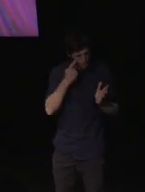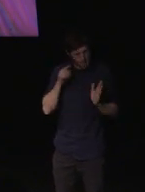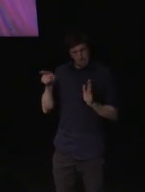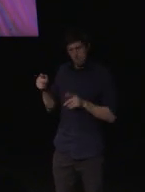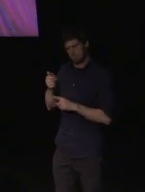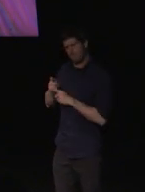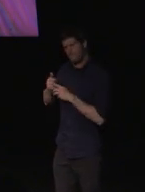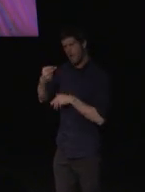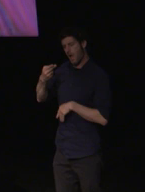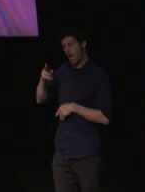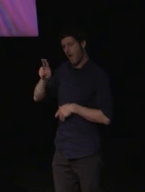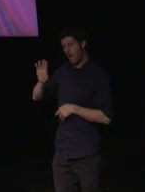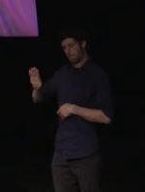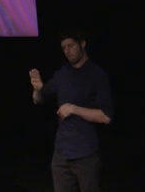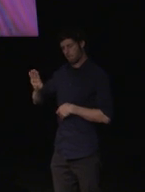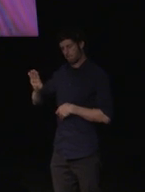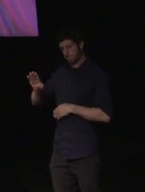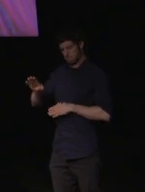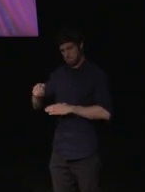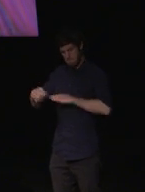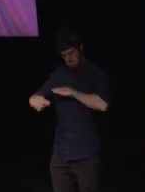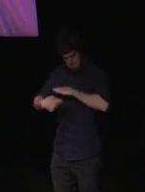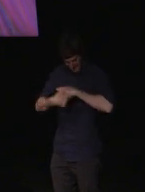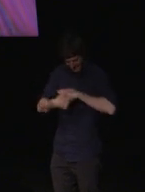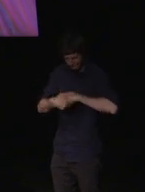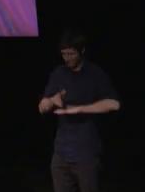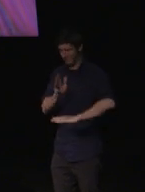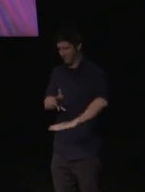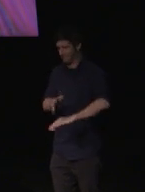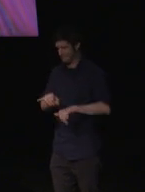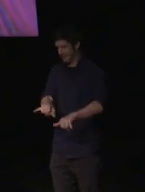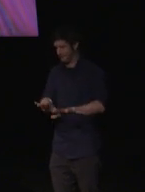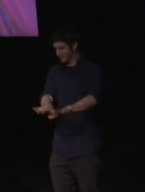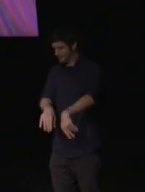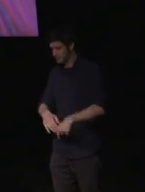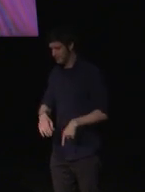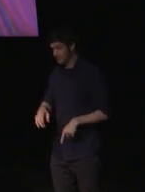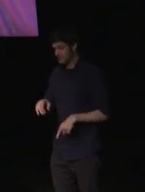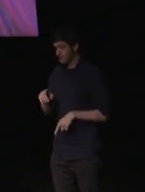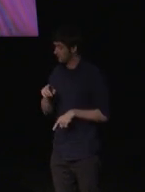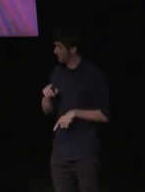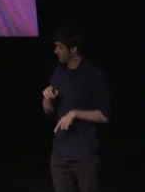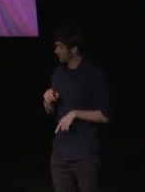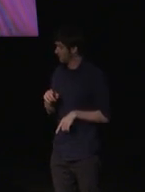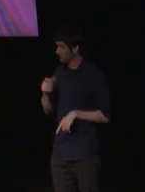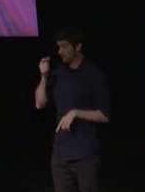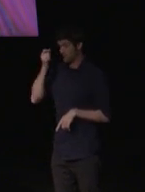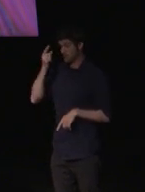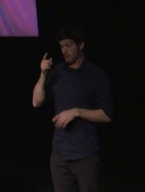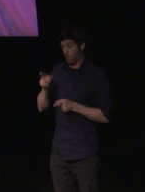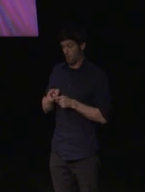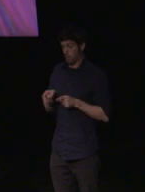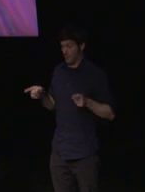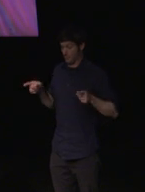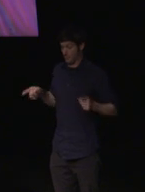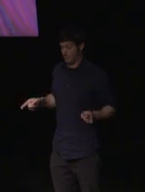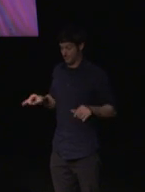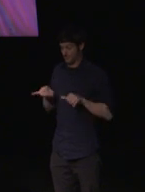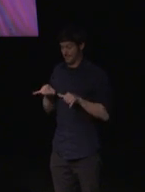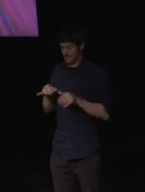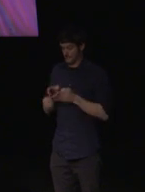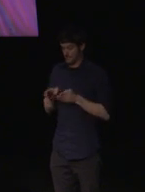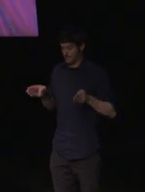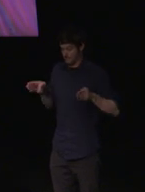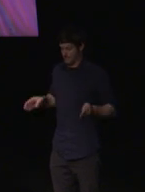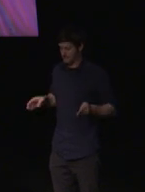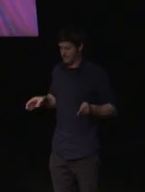right? You'd plug stuff into it, you'd put it away. So one of the things that's interesting about it is the width of the device is actually the width of an Xbox One S. So